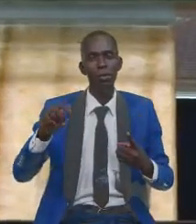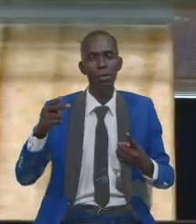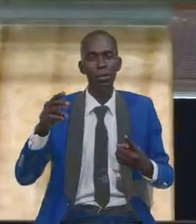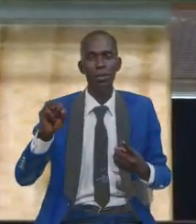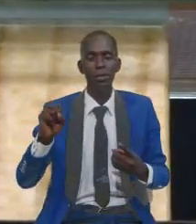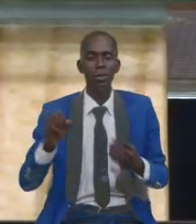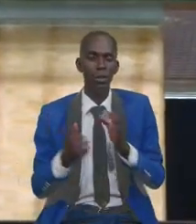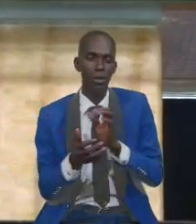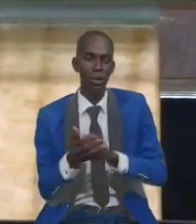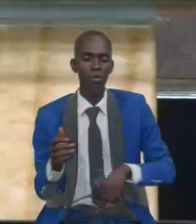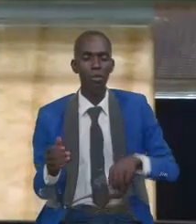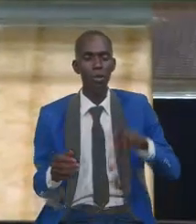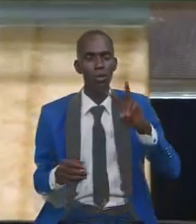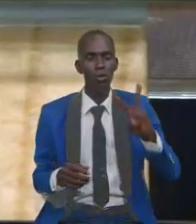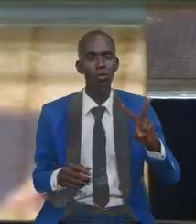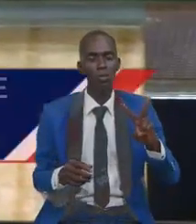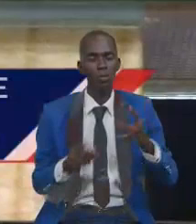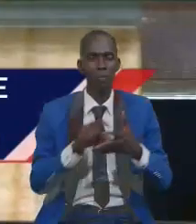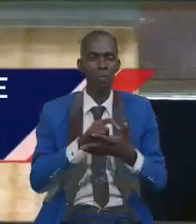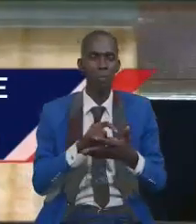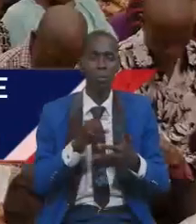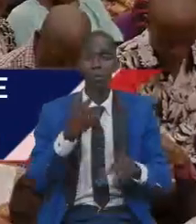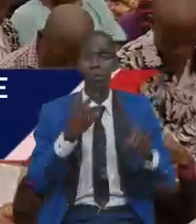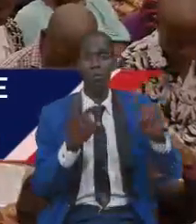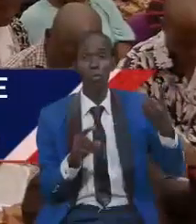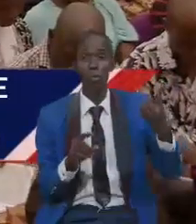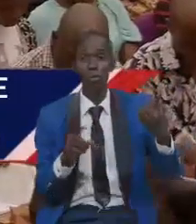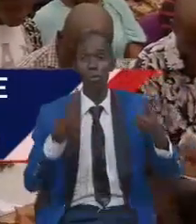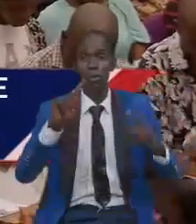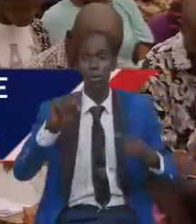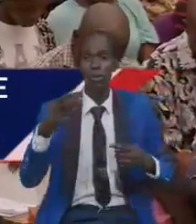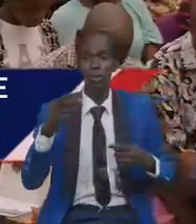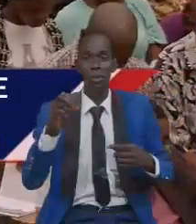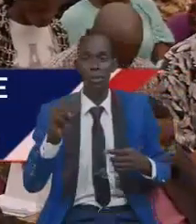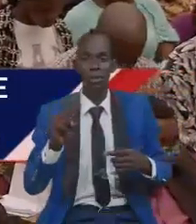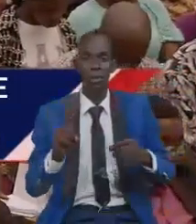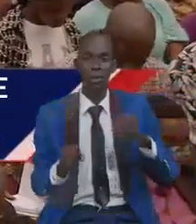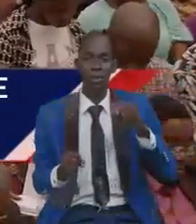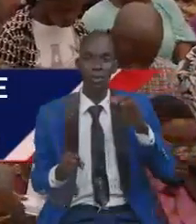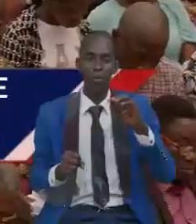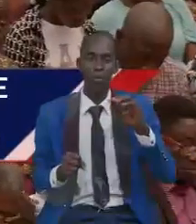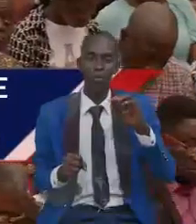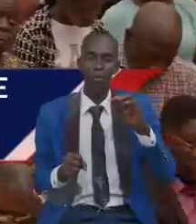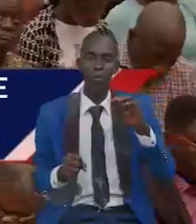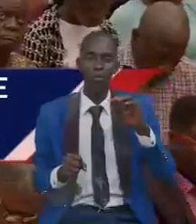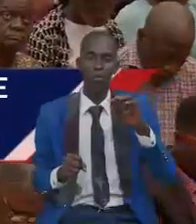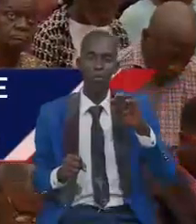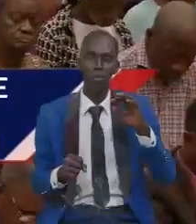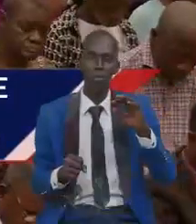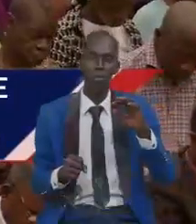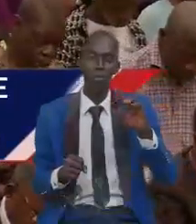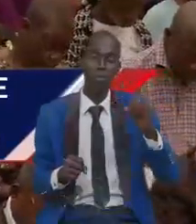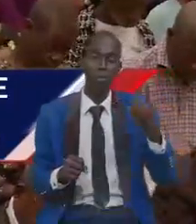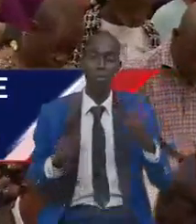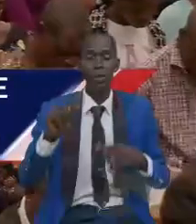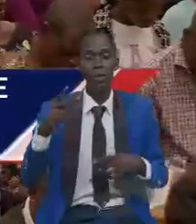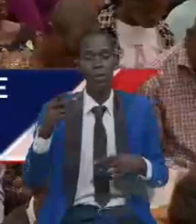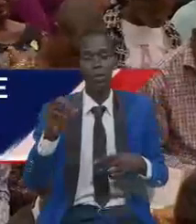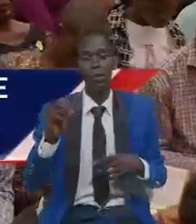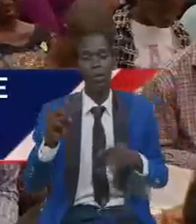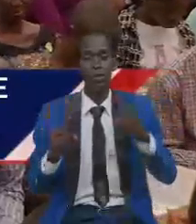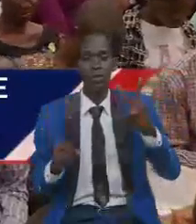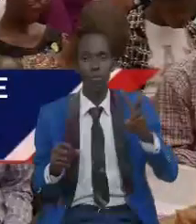there from chapter 2, 1 chapter 2, we're looking at verse 3. It says, for